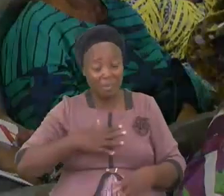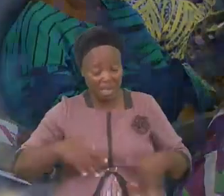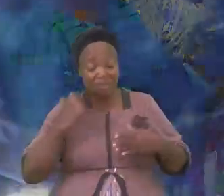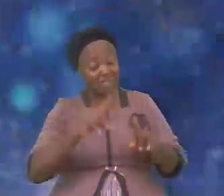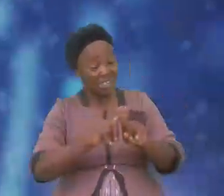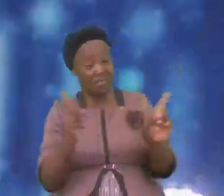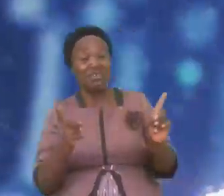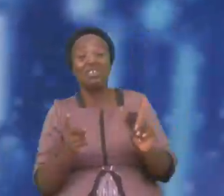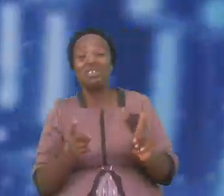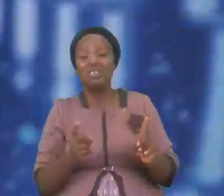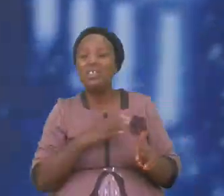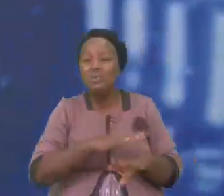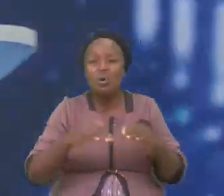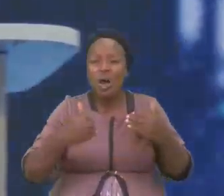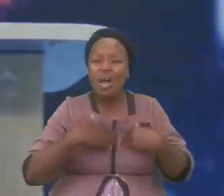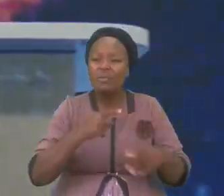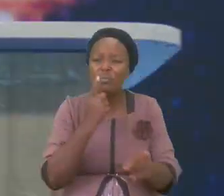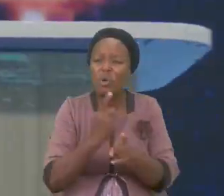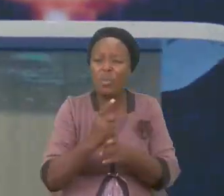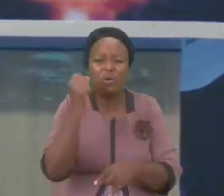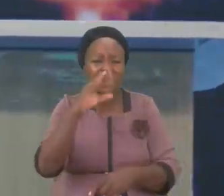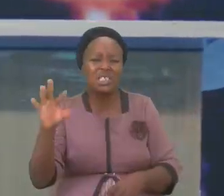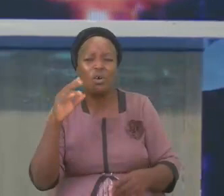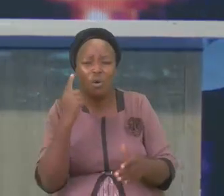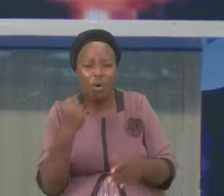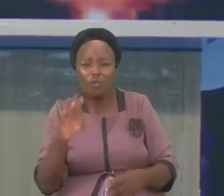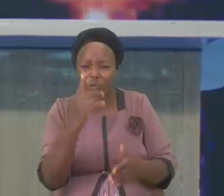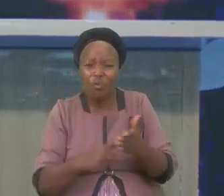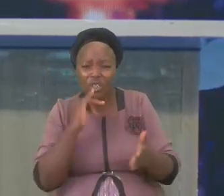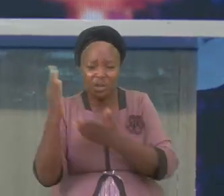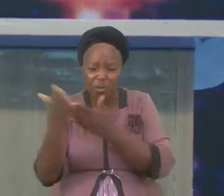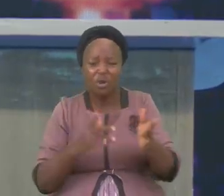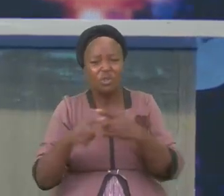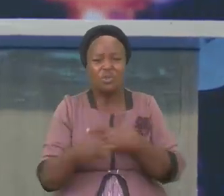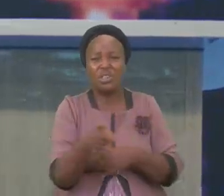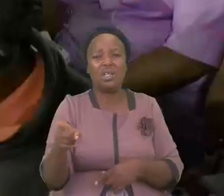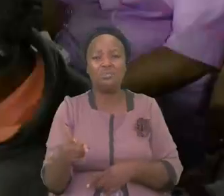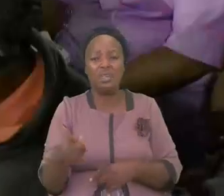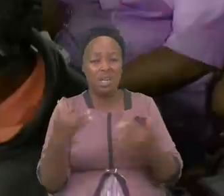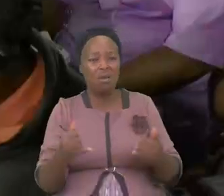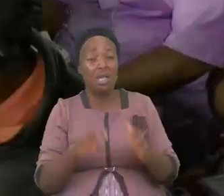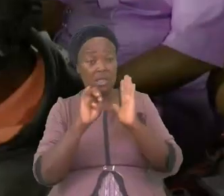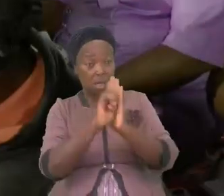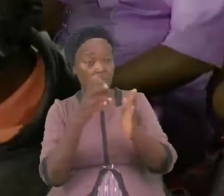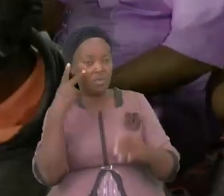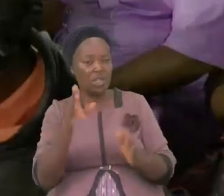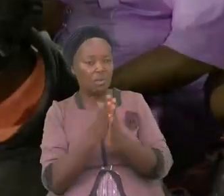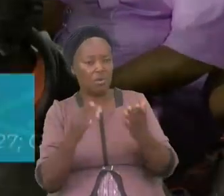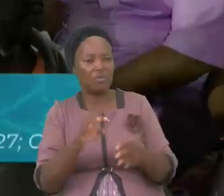them. For example, let me look at Mark chapter 7. And I'm reading from